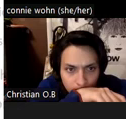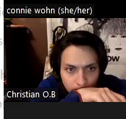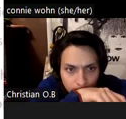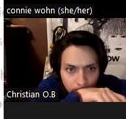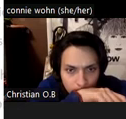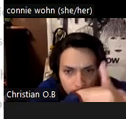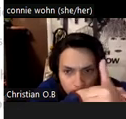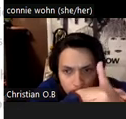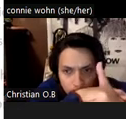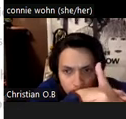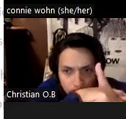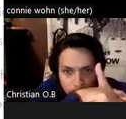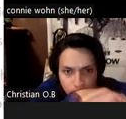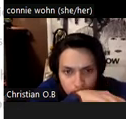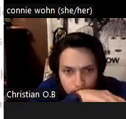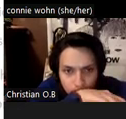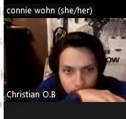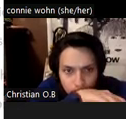did.